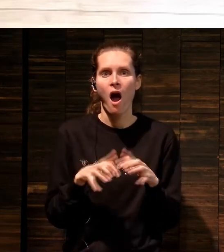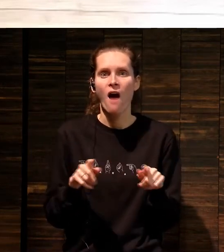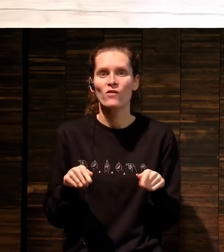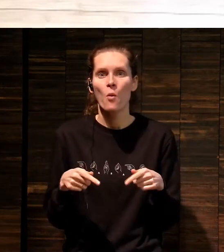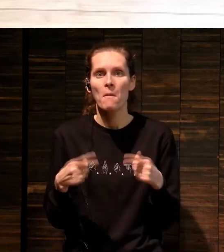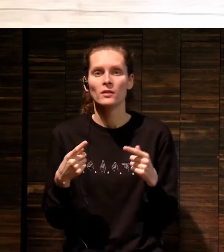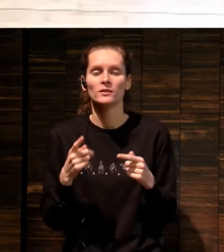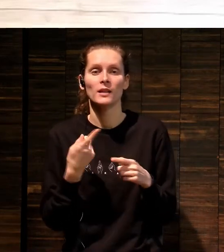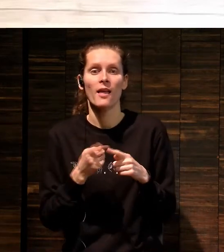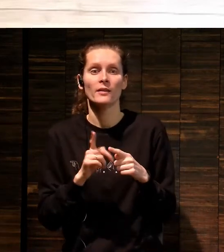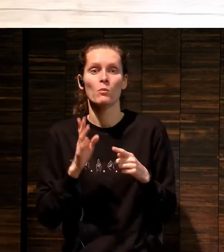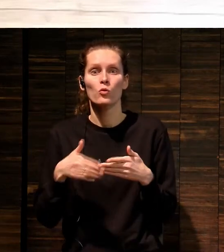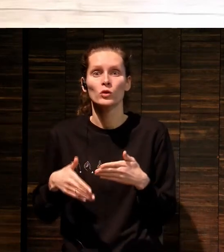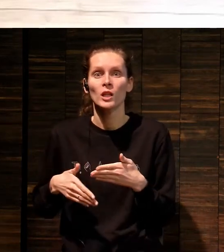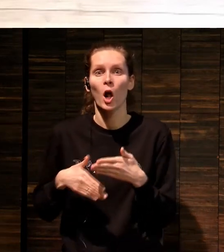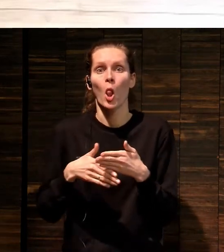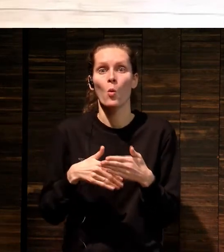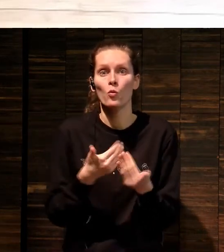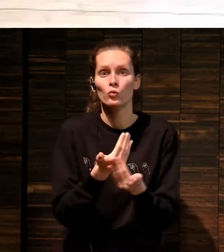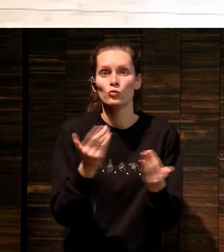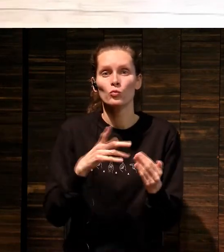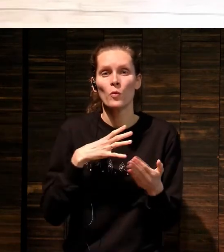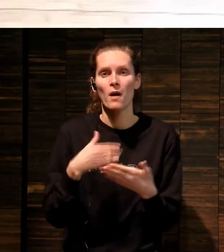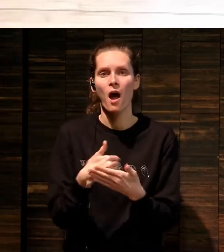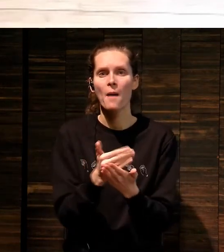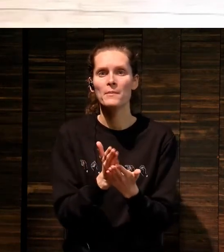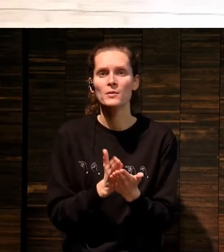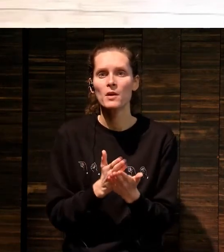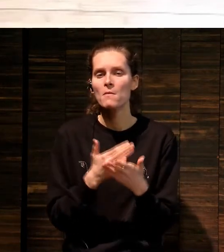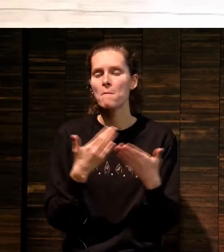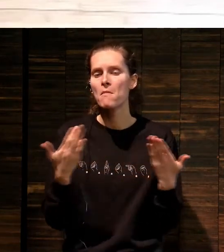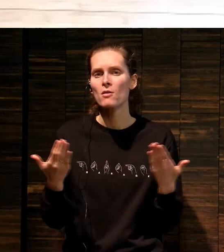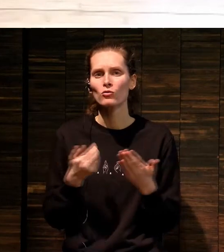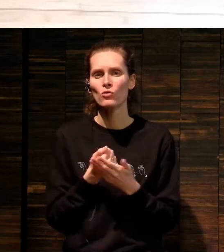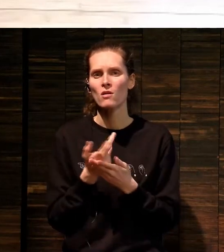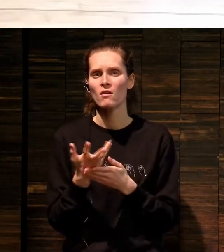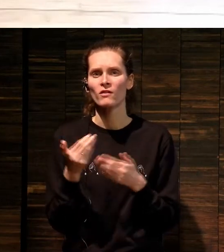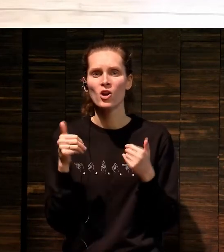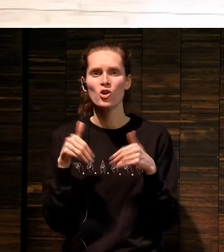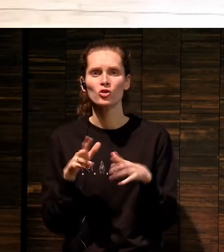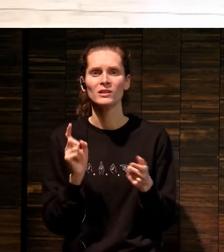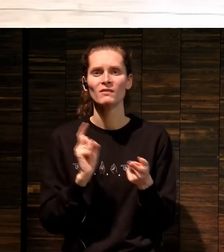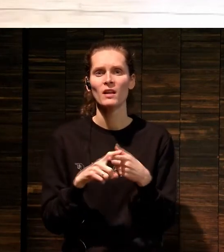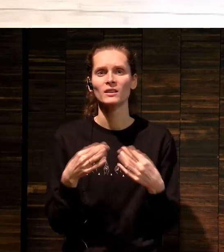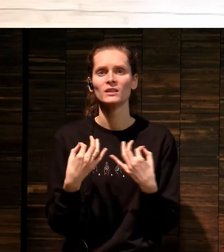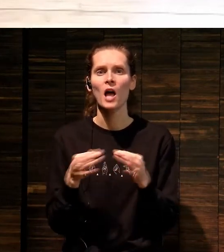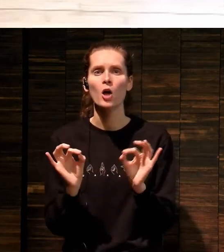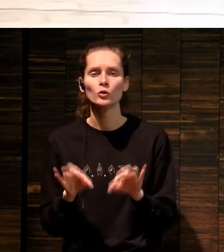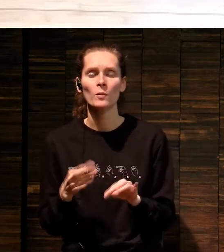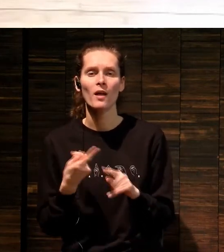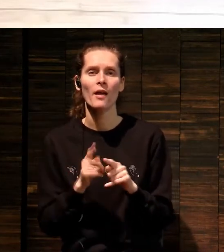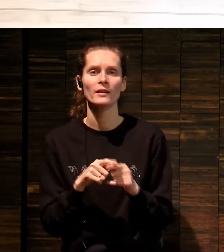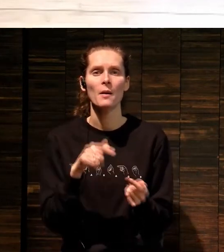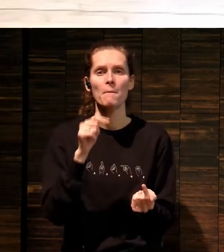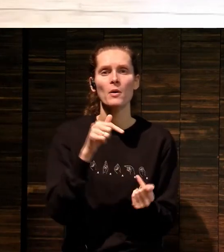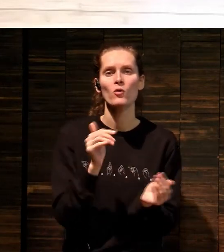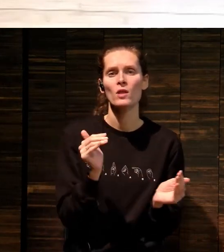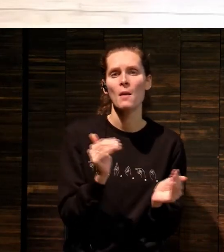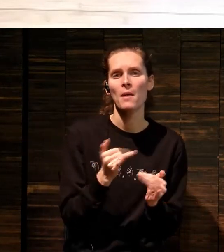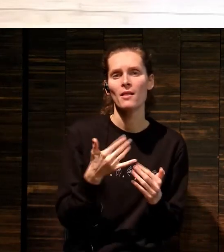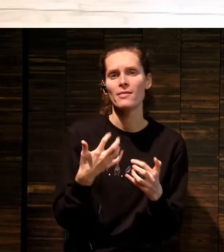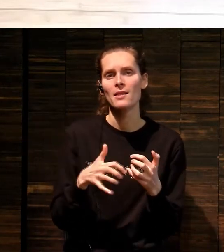of accessibility solutions in the future, both for small businesses, medium businesses, and large enterprise